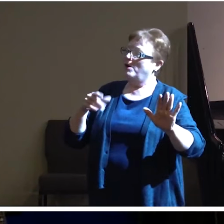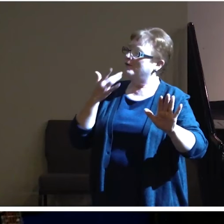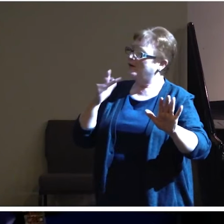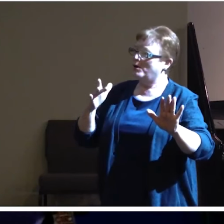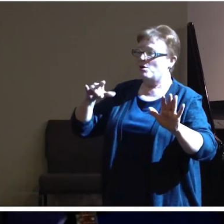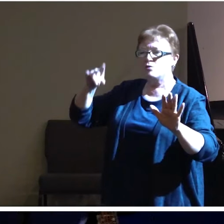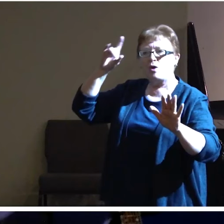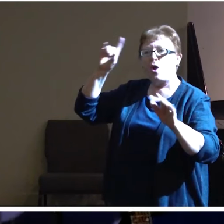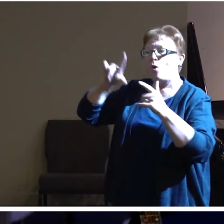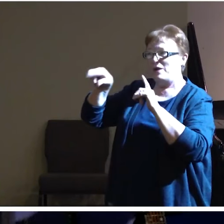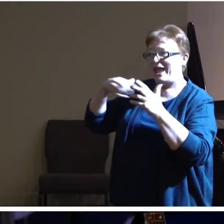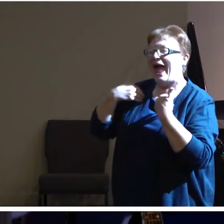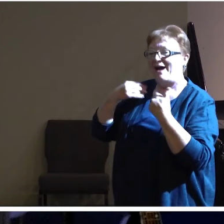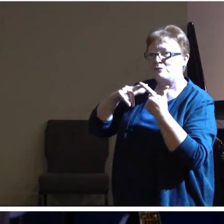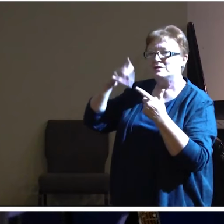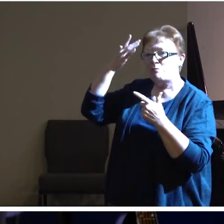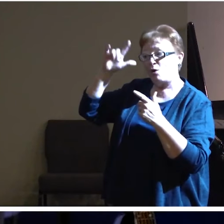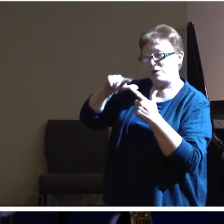We know more.